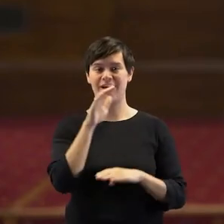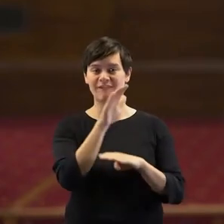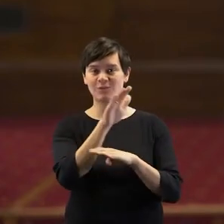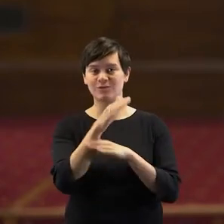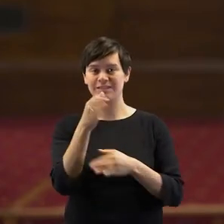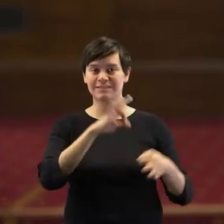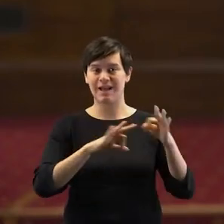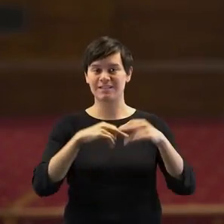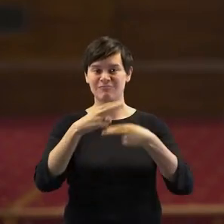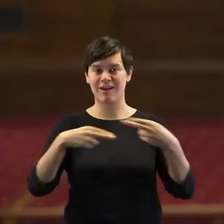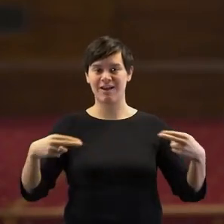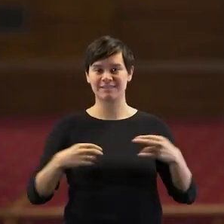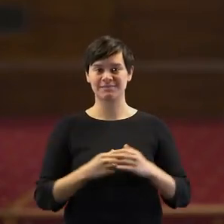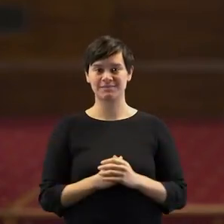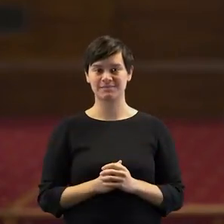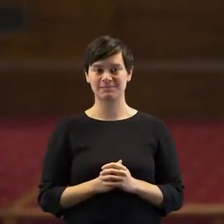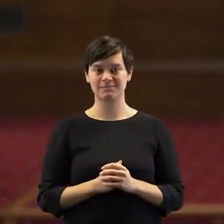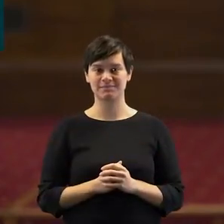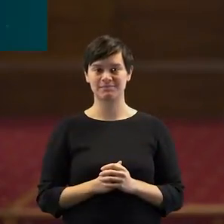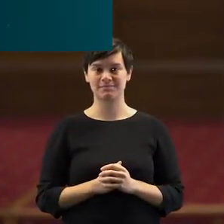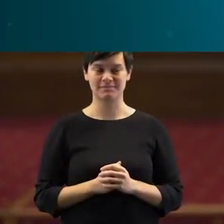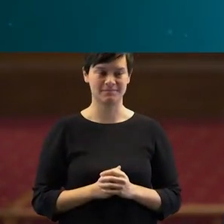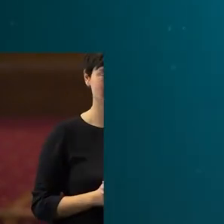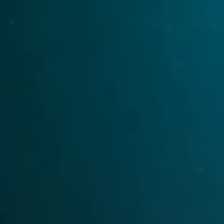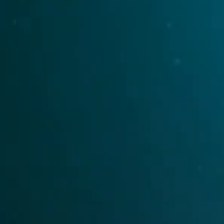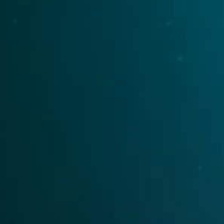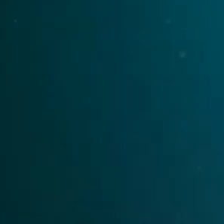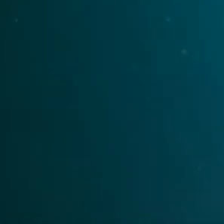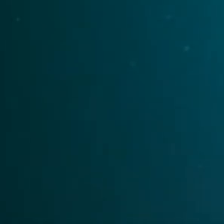of the Prime Minister's Future Scientist Prize.